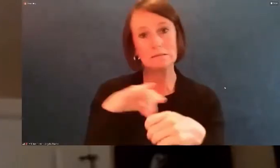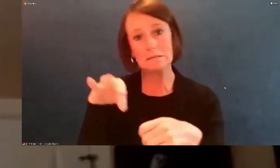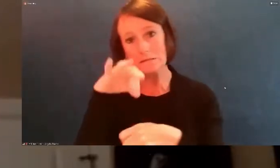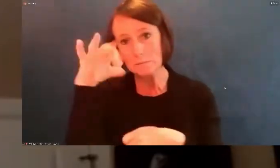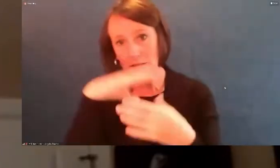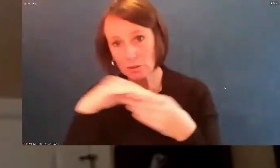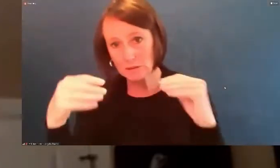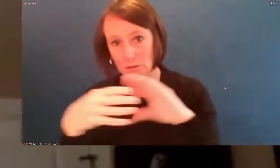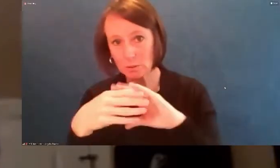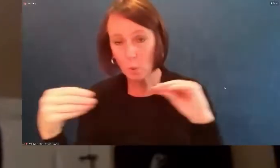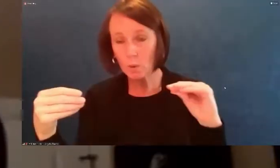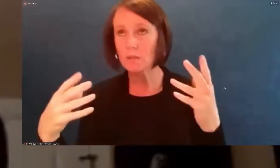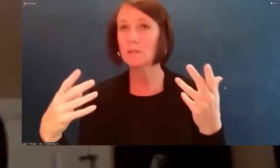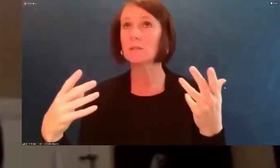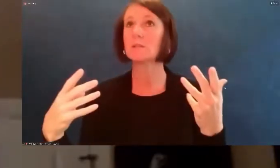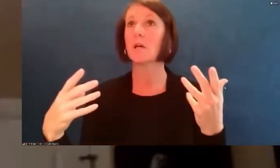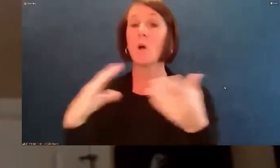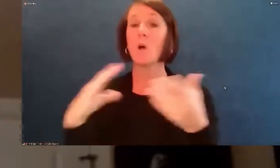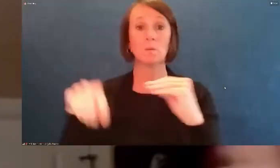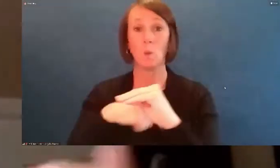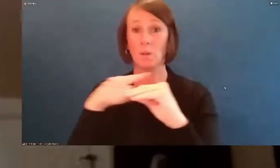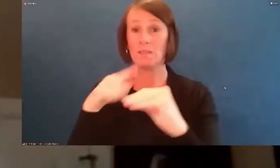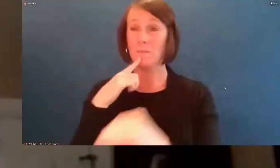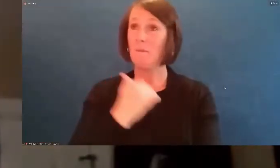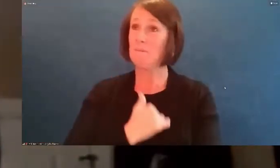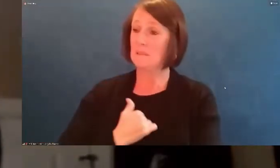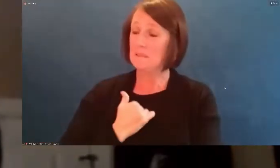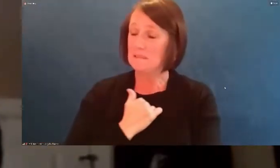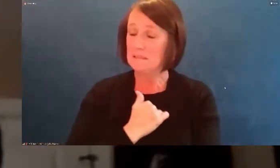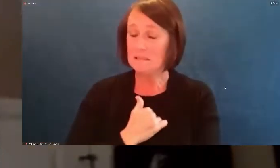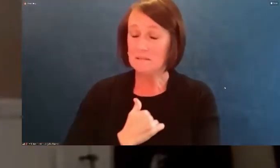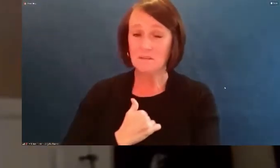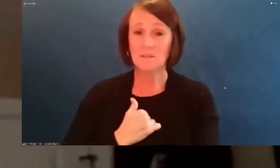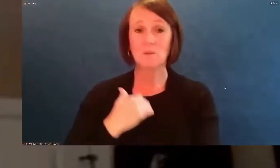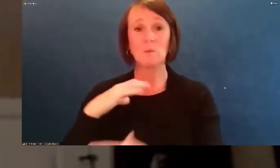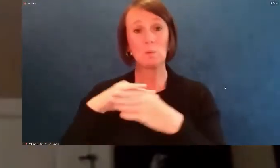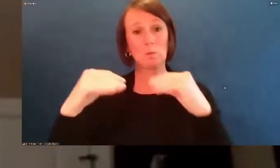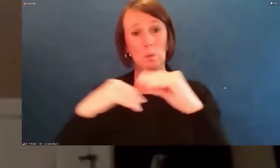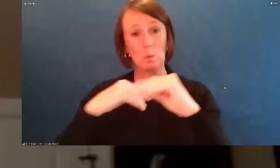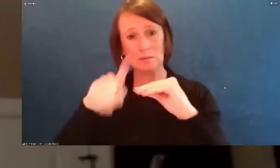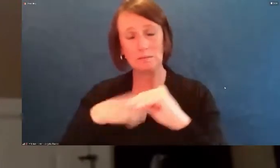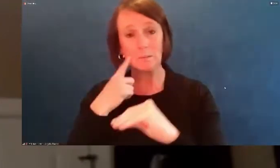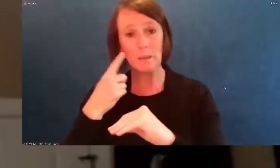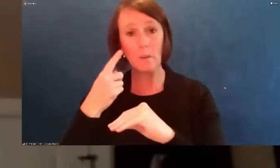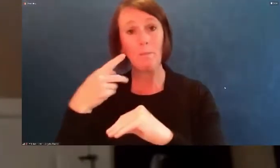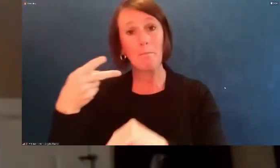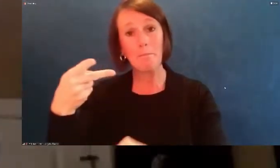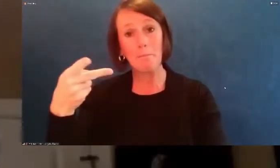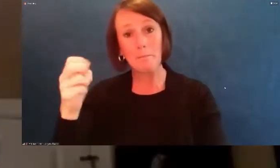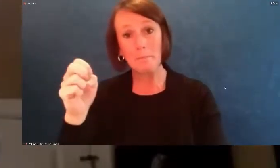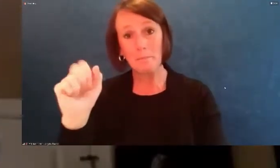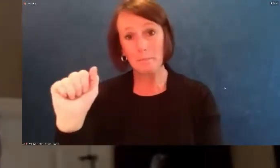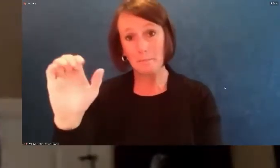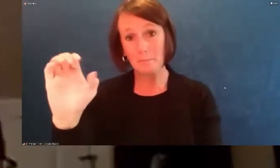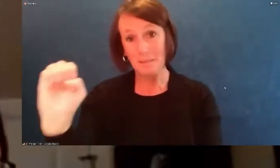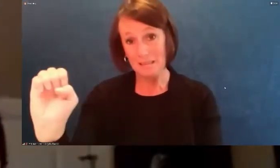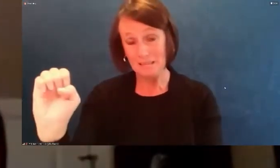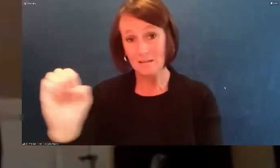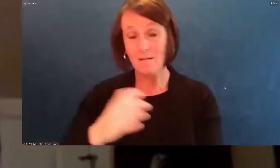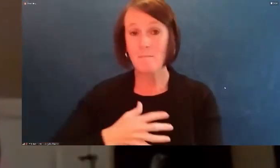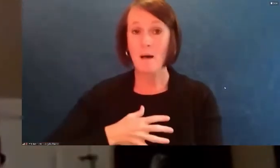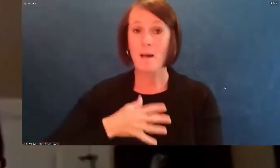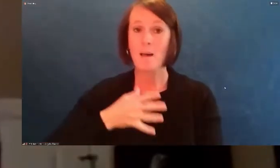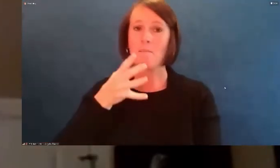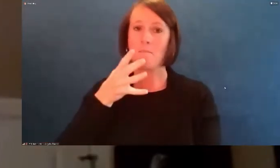stories, stories of forgiveness, stories of making peace. And my mom, Rosa Washi, bless